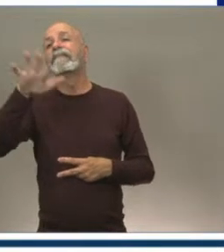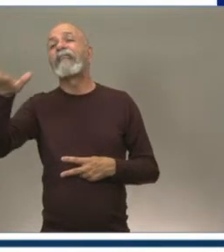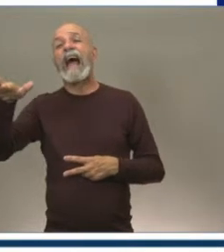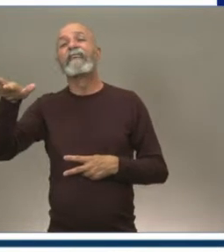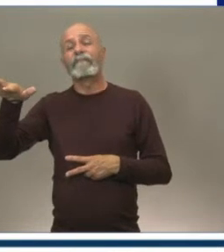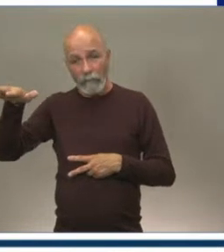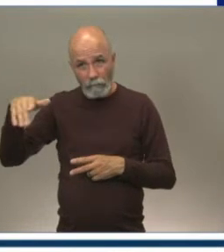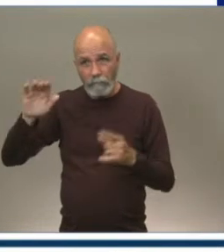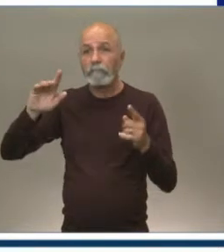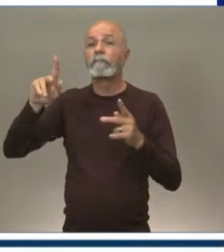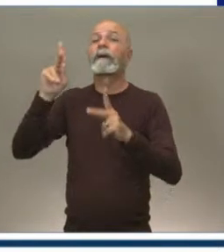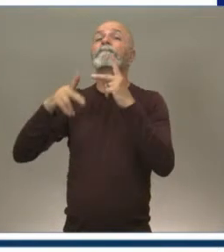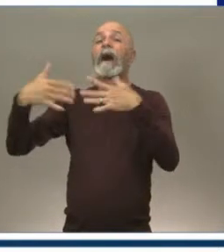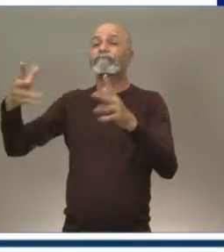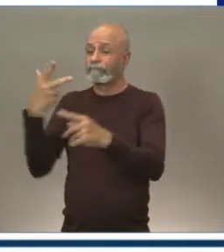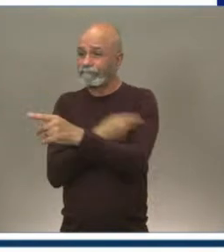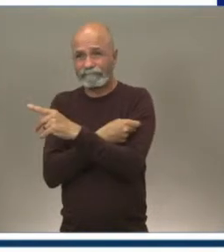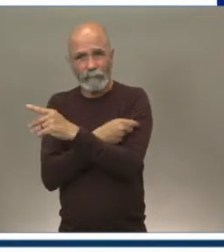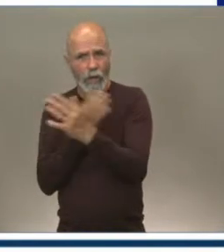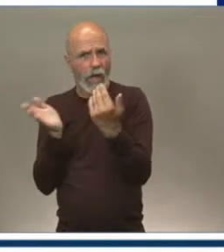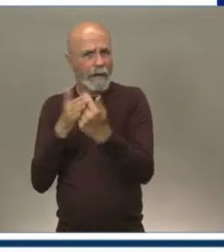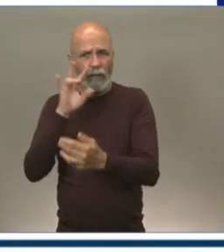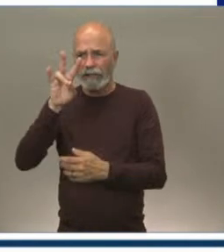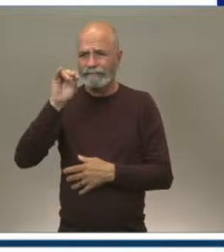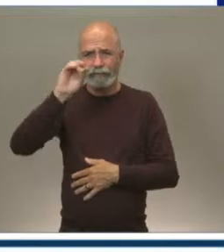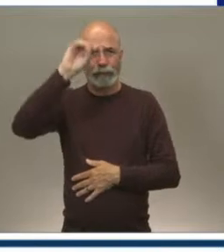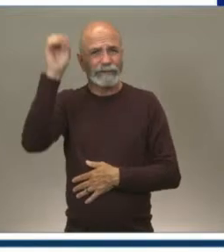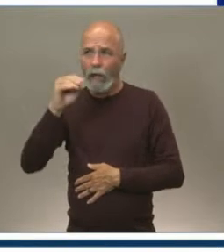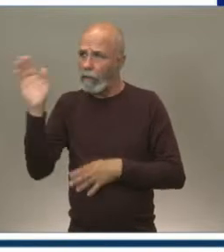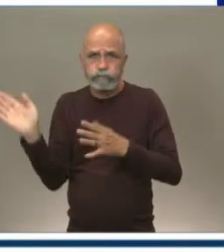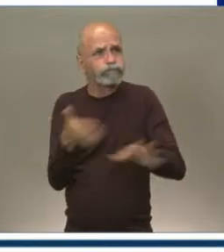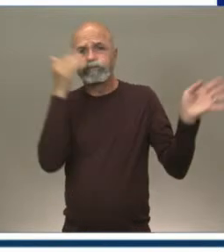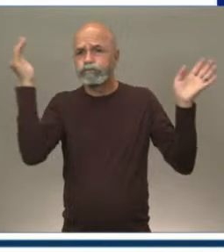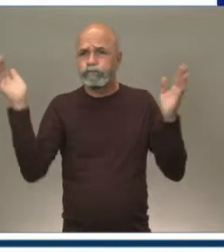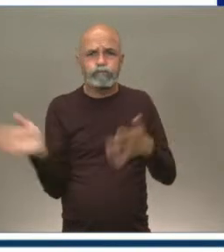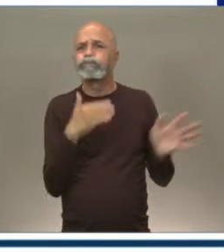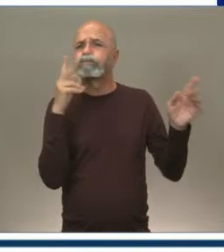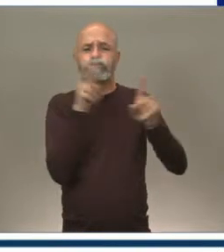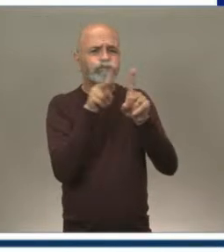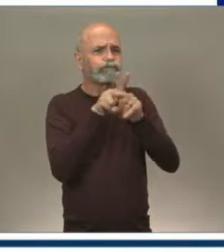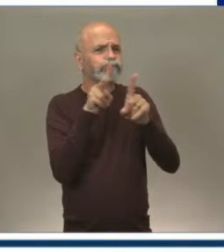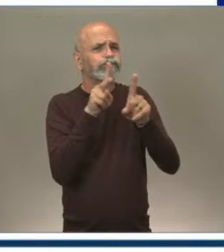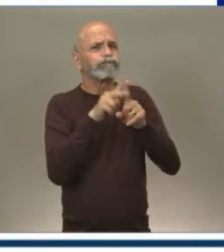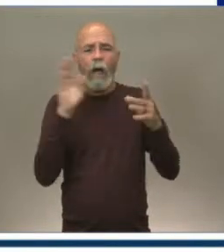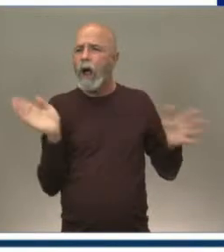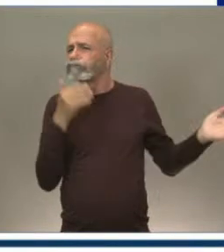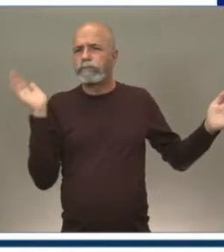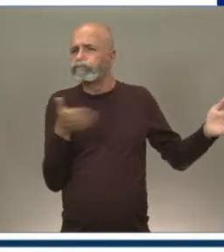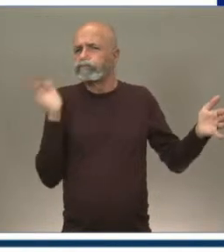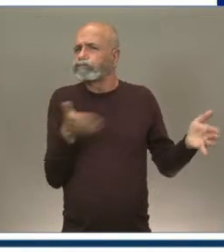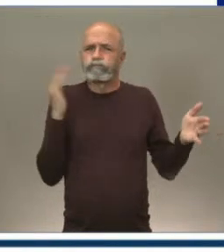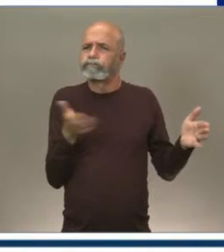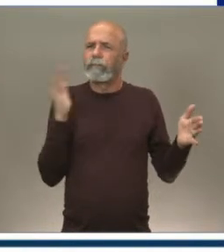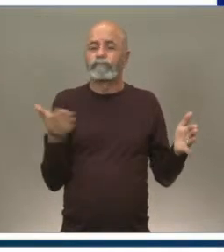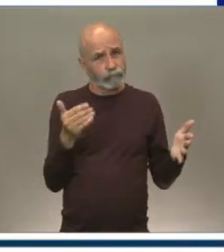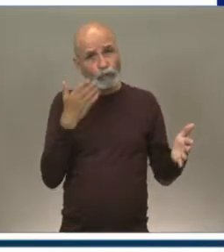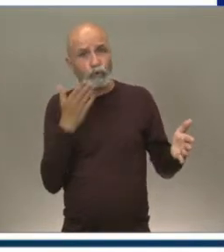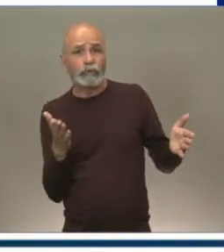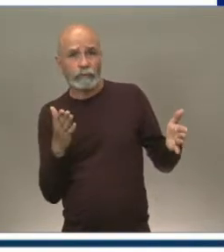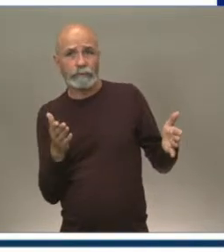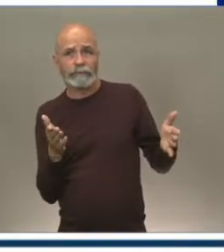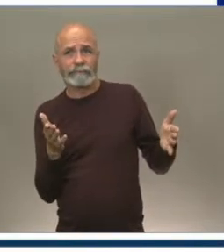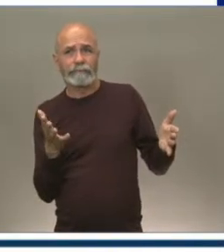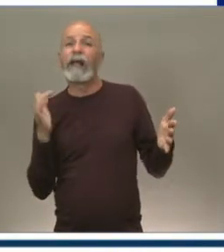first shot and counting. People continue to book as you get lower into the age groups. These percentages matter. The more people we